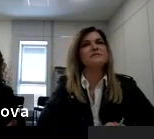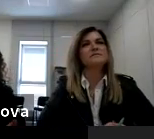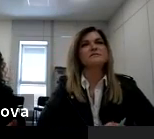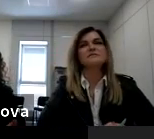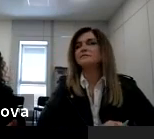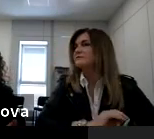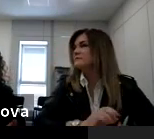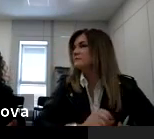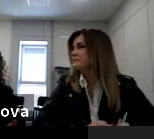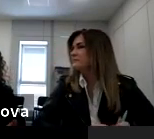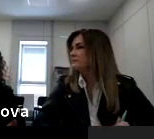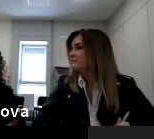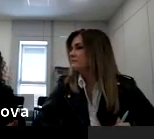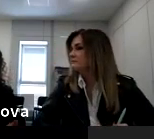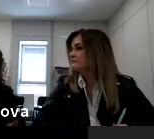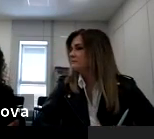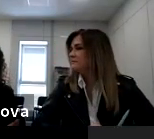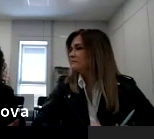but